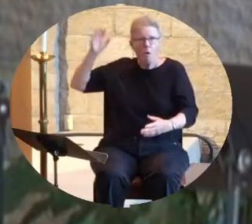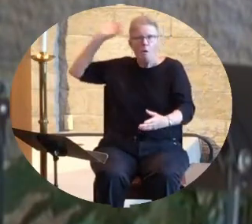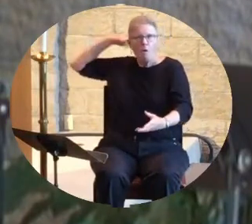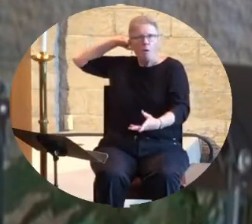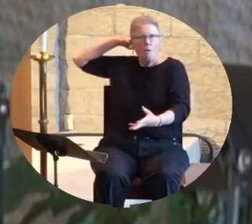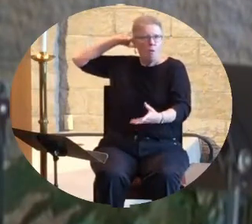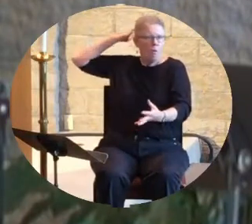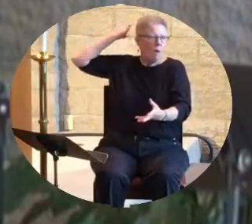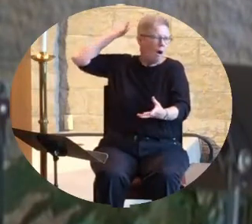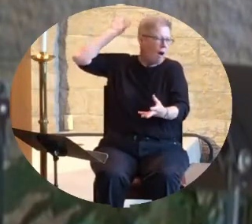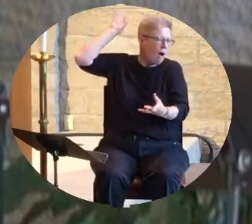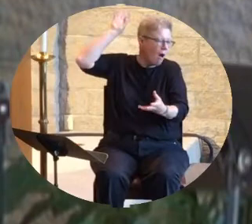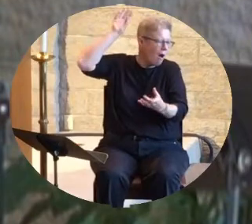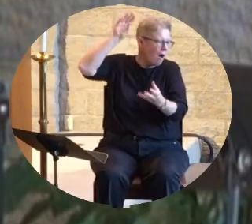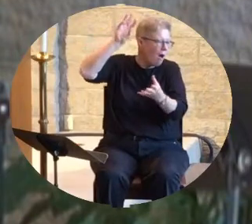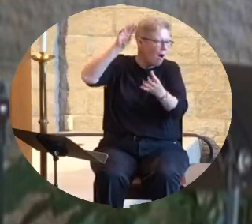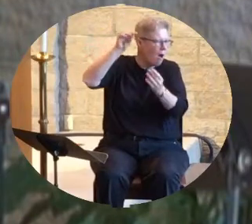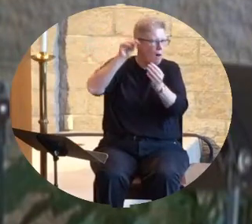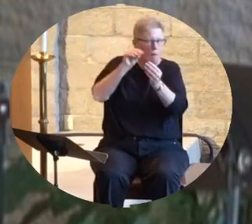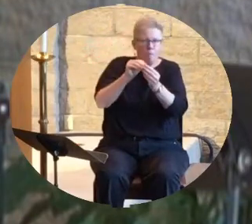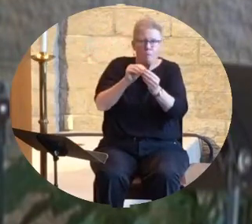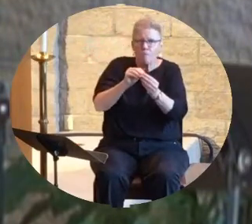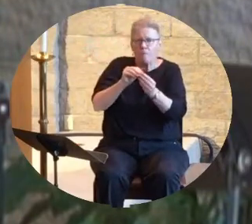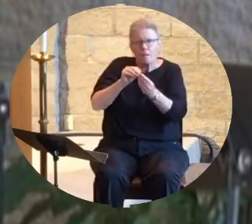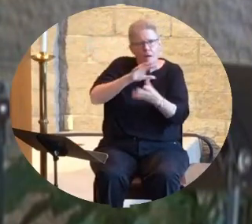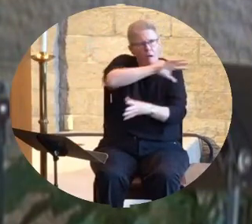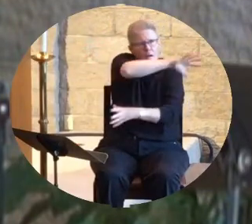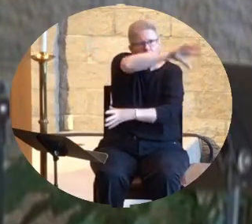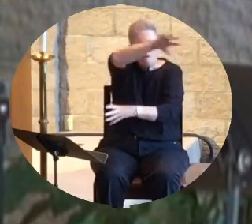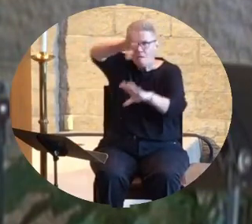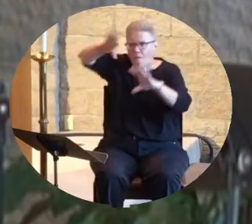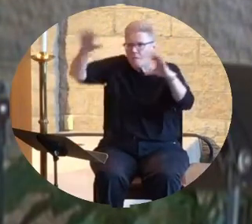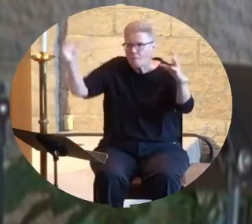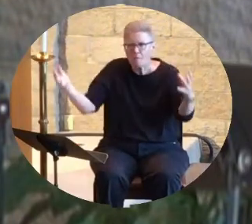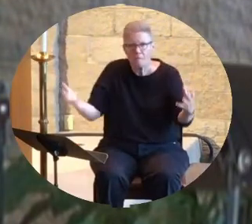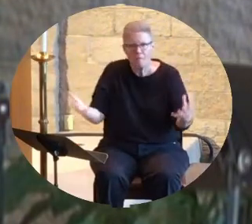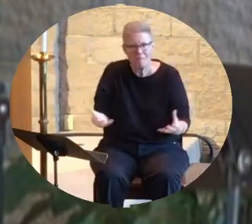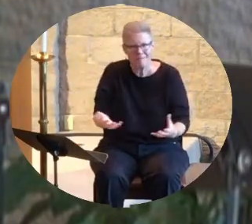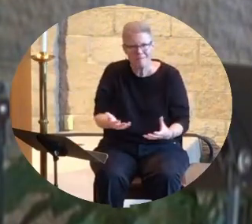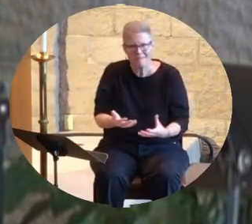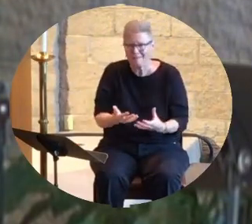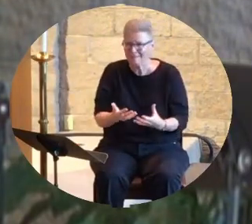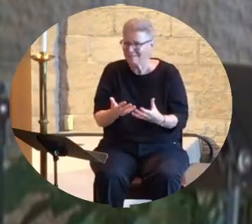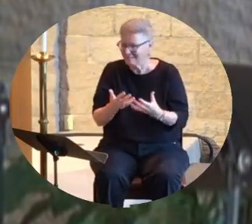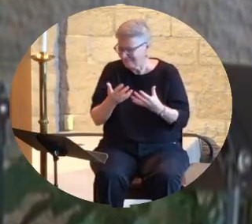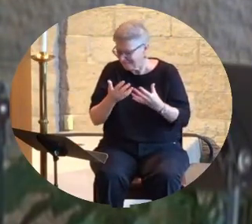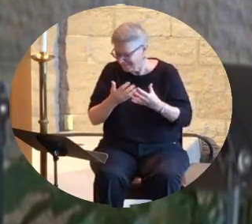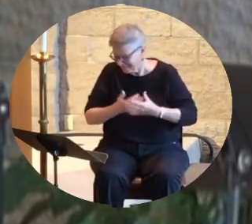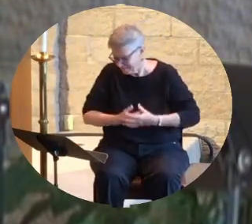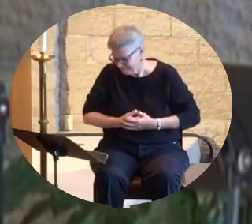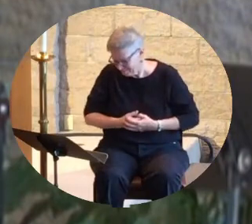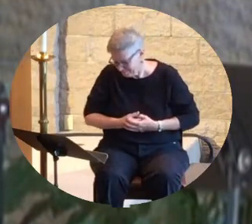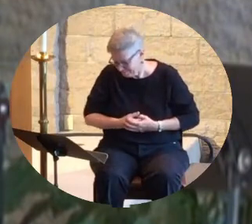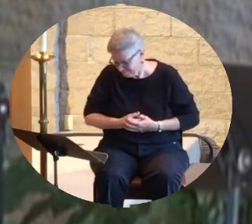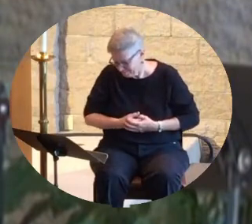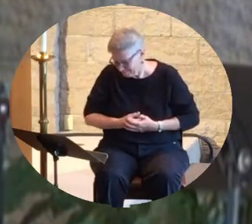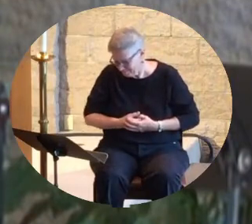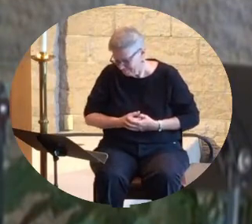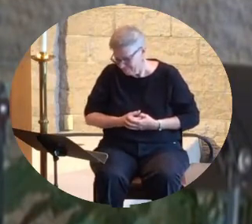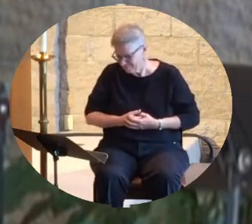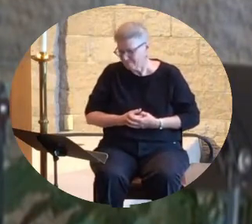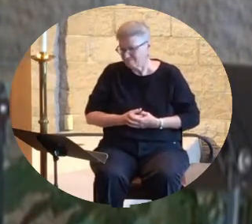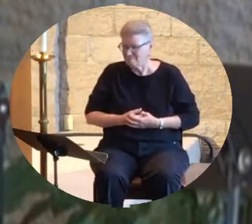It reaches out into the snowstorm like a net into the sea. Out to all